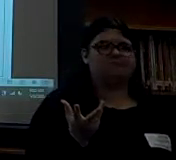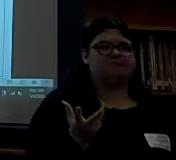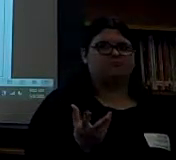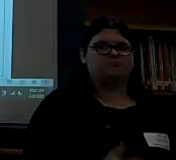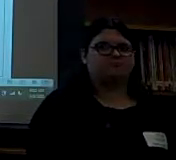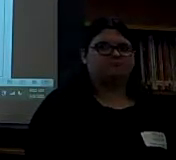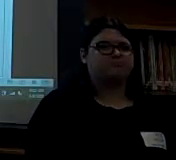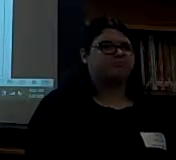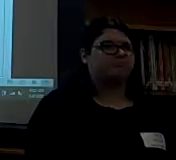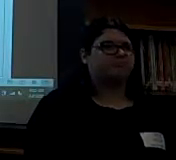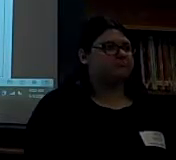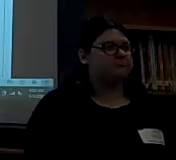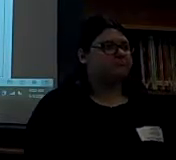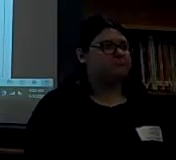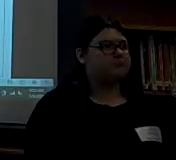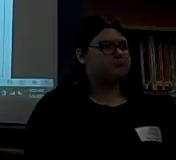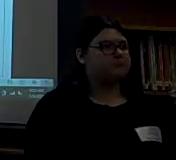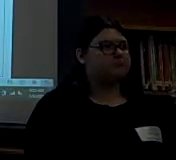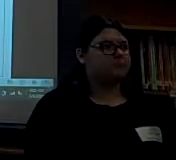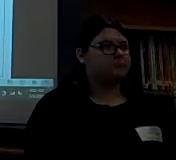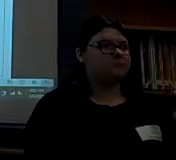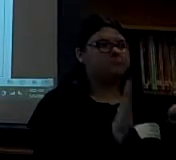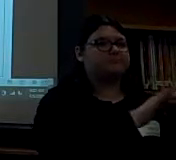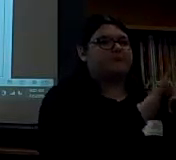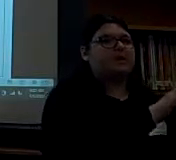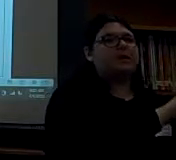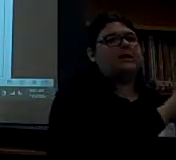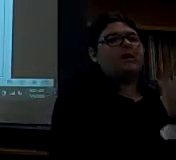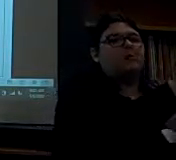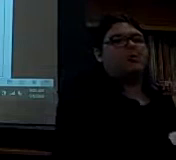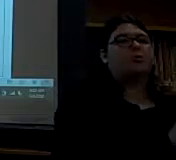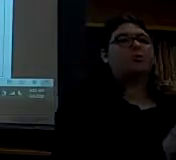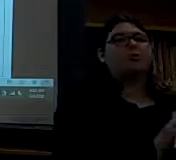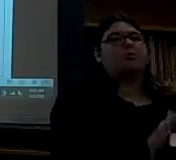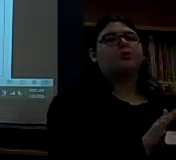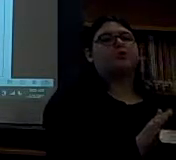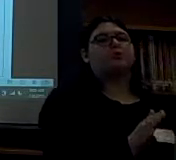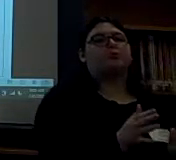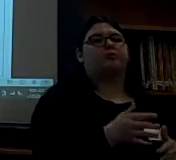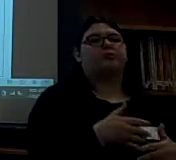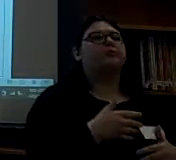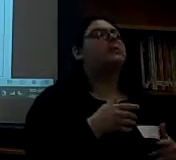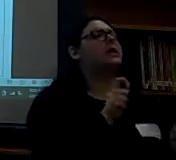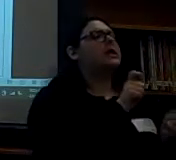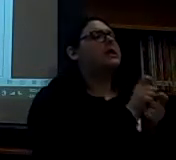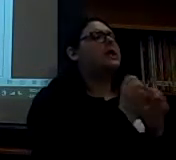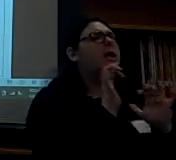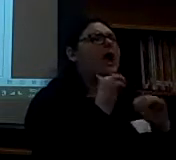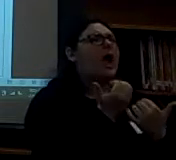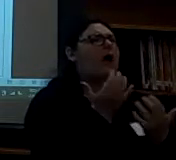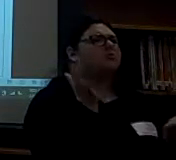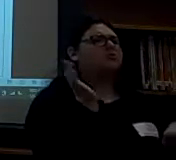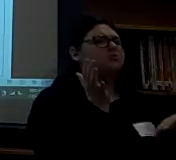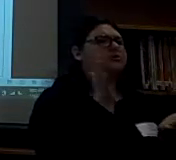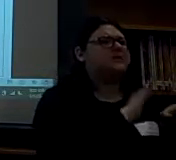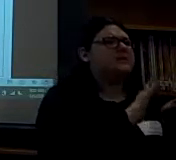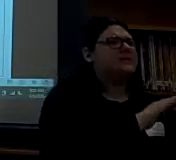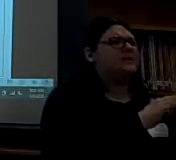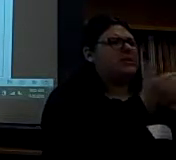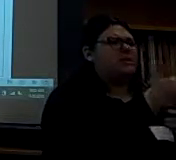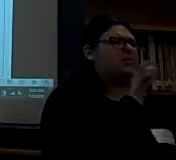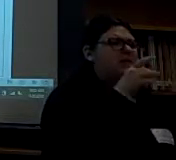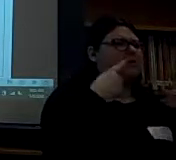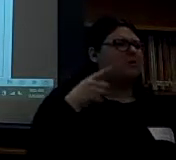Putting up your rules. Yeah, and Exactly. How would you get them to clean up their room that doesn't